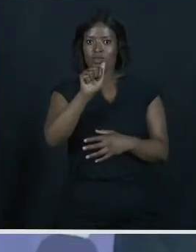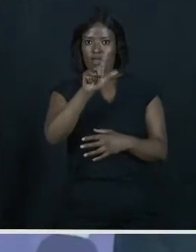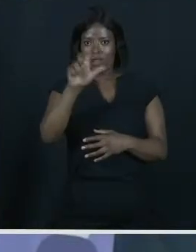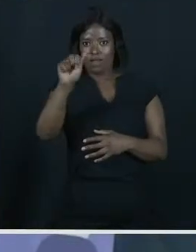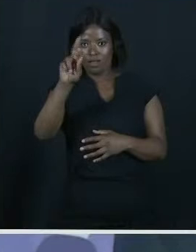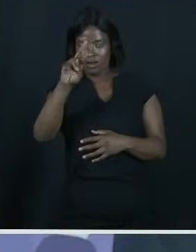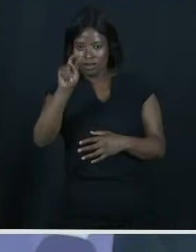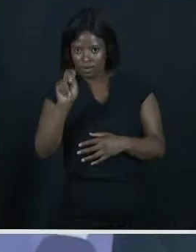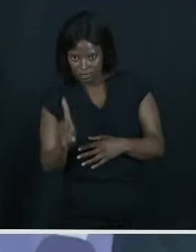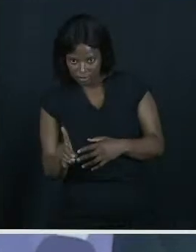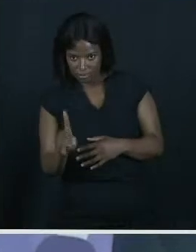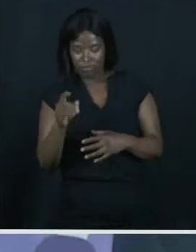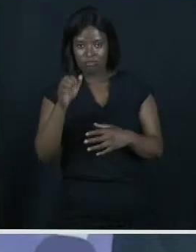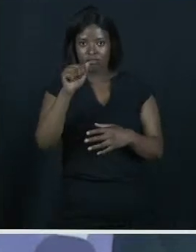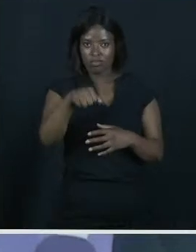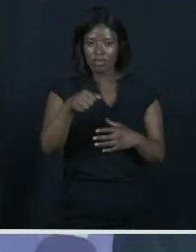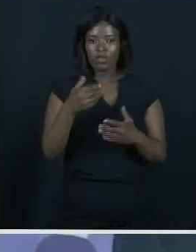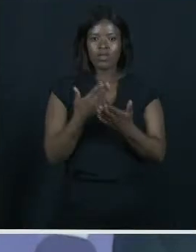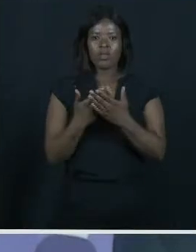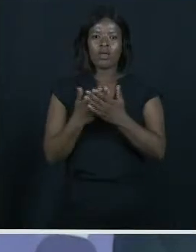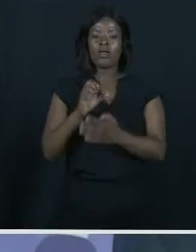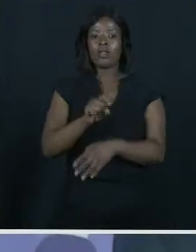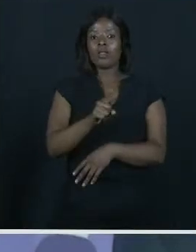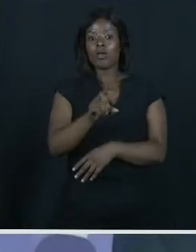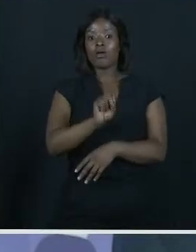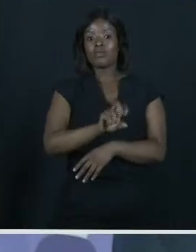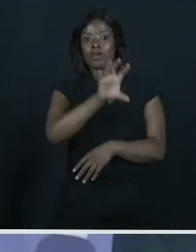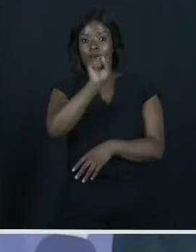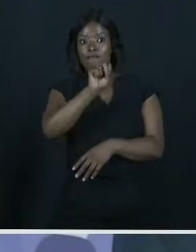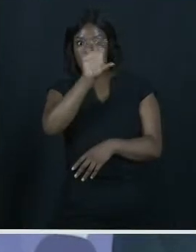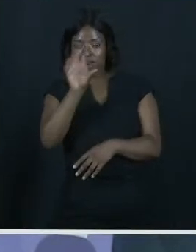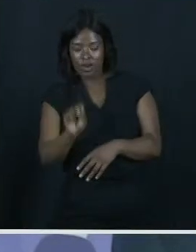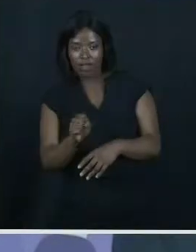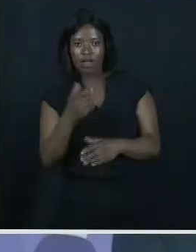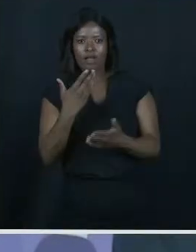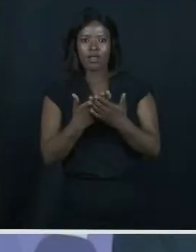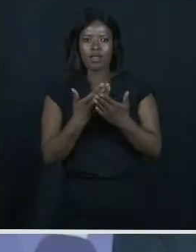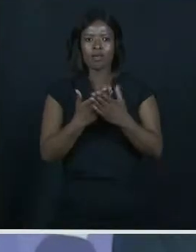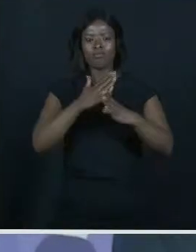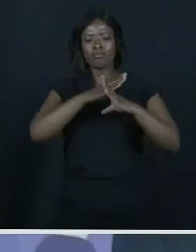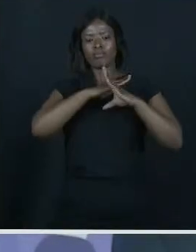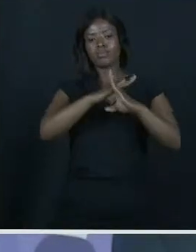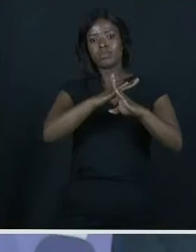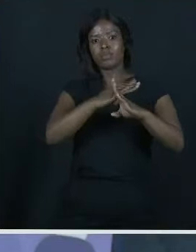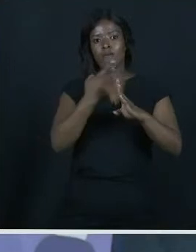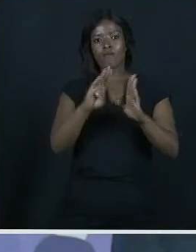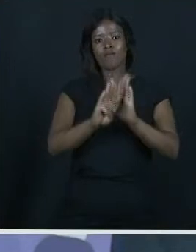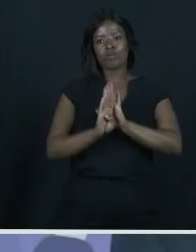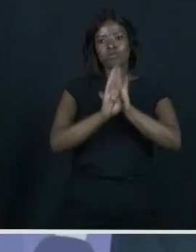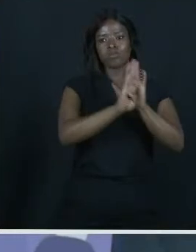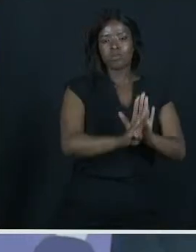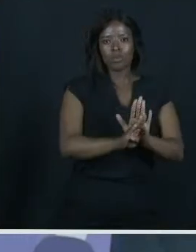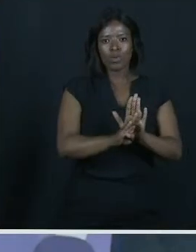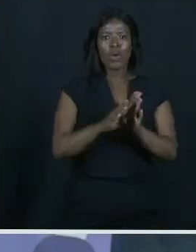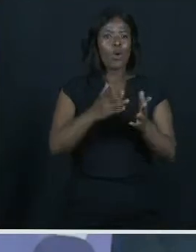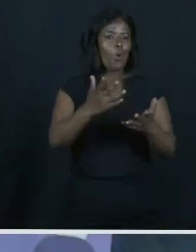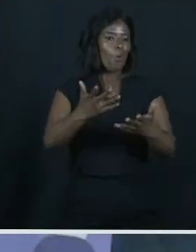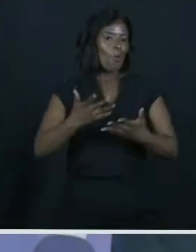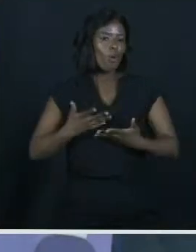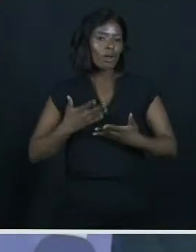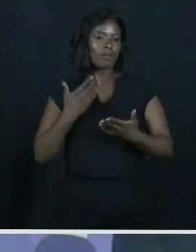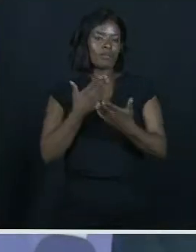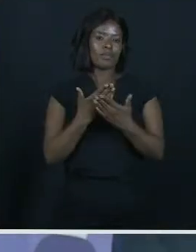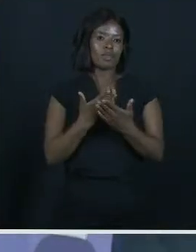government of South Africa's commitment to addressing gender-based violence and femicide, and we very much welcome the